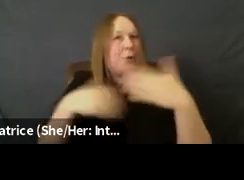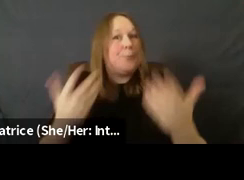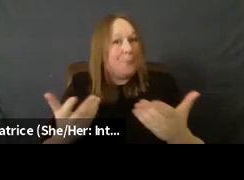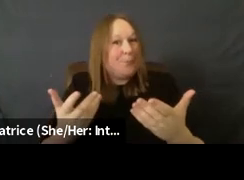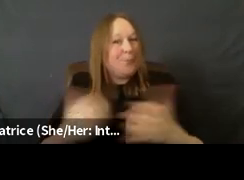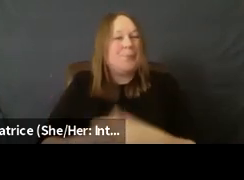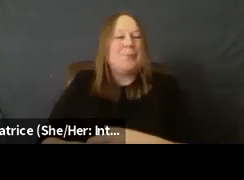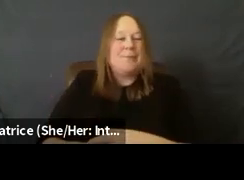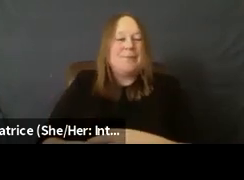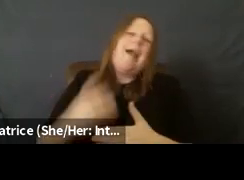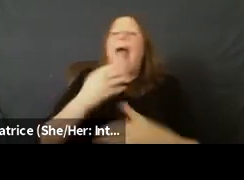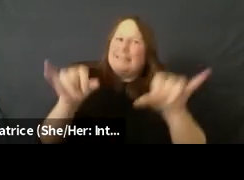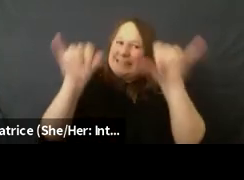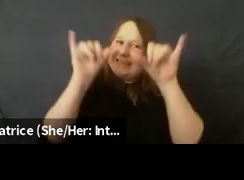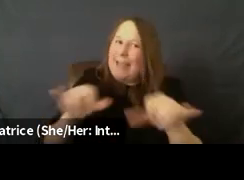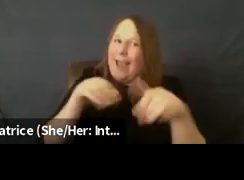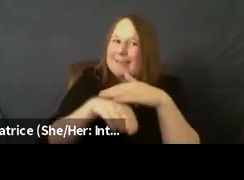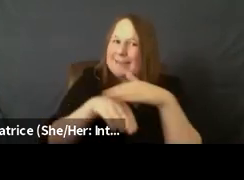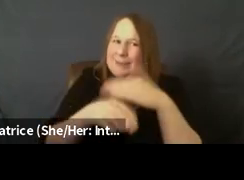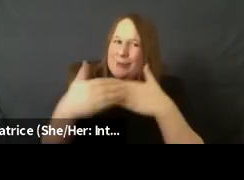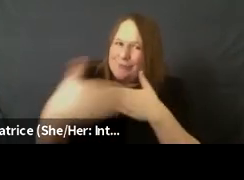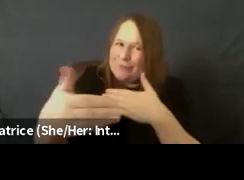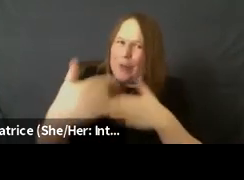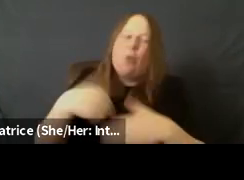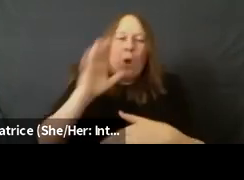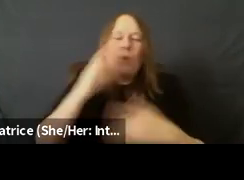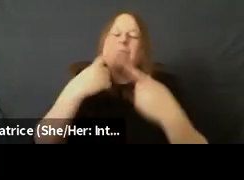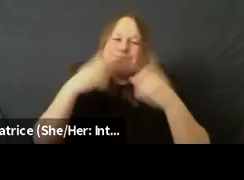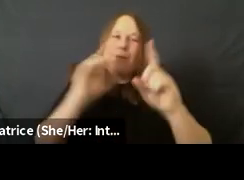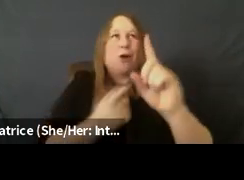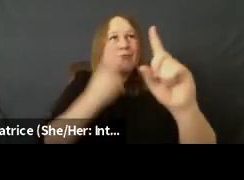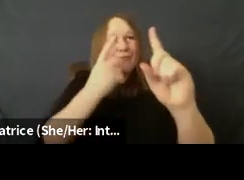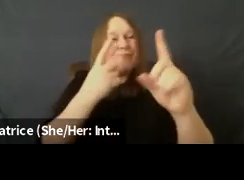Finance, and stay accessible, we will have accomplished our mission.